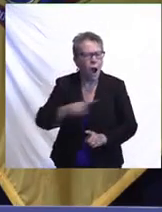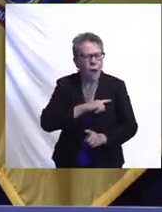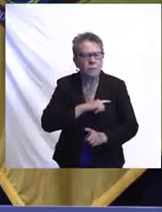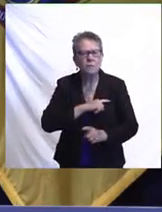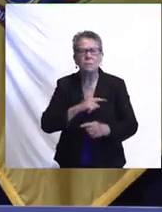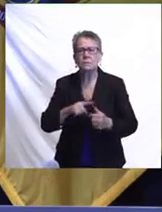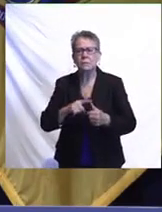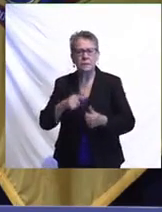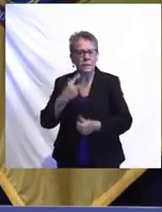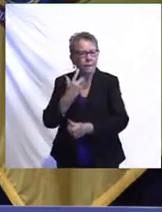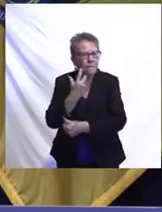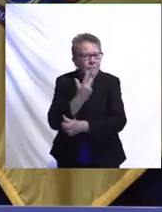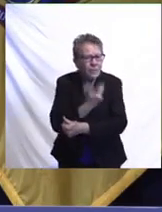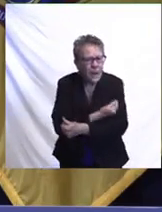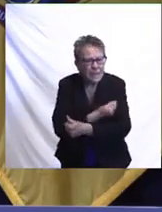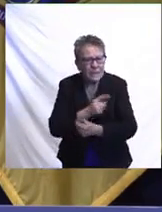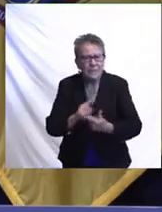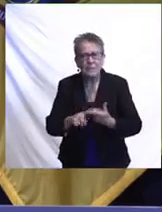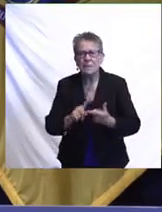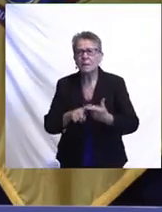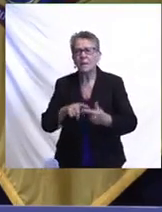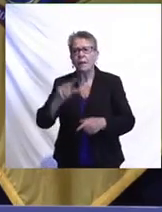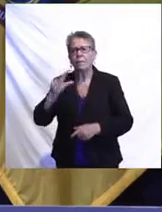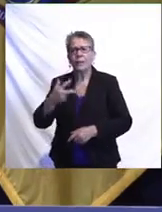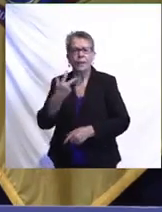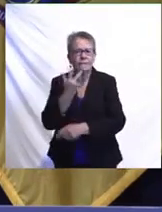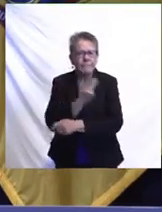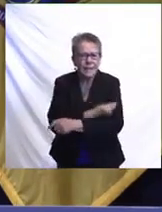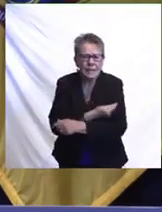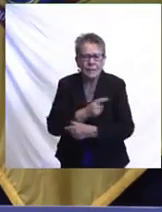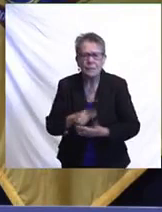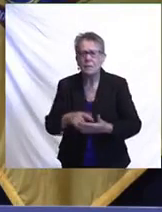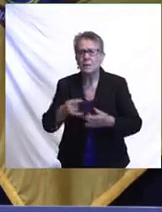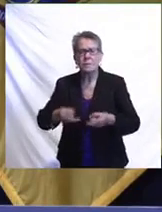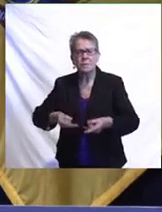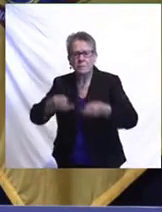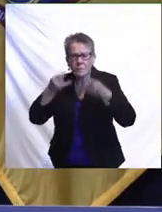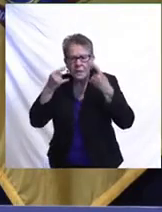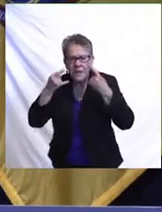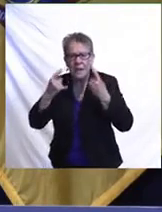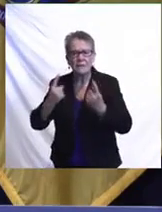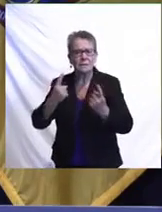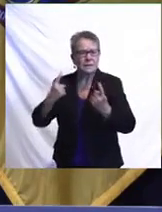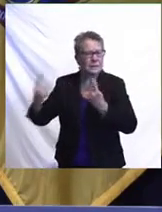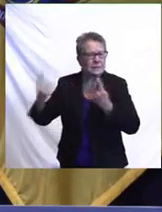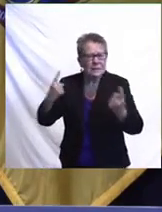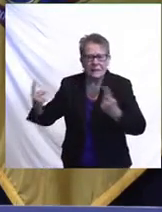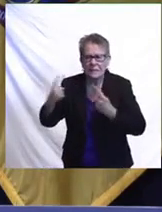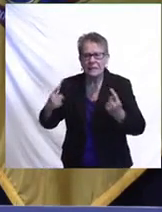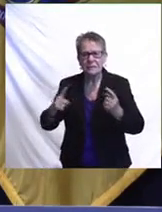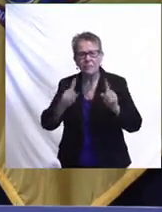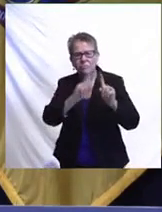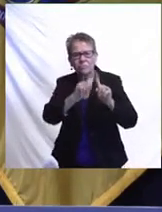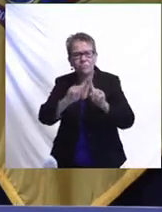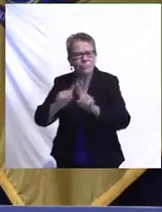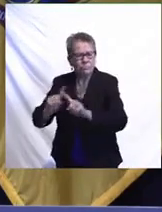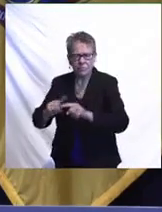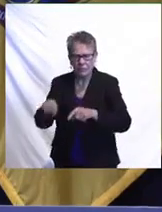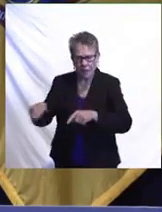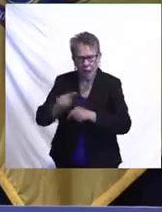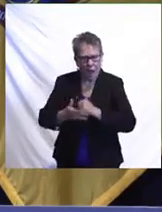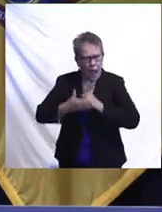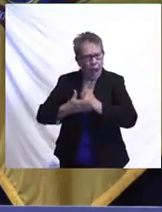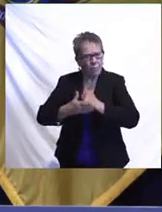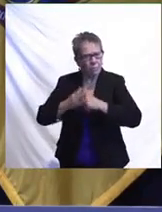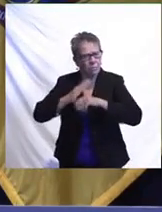a mask if you're indoors, particularly crowded and you're not able to verify the vaccination status of